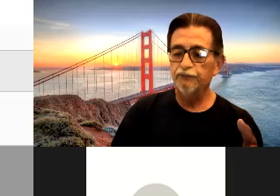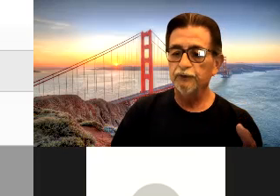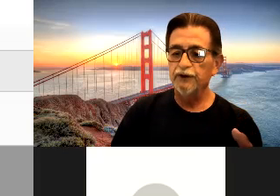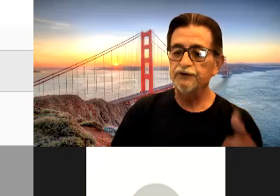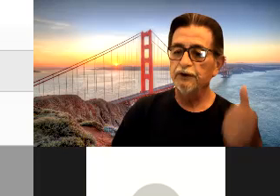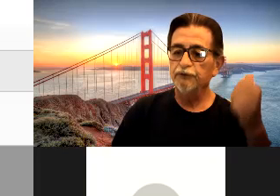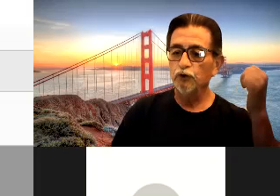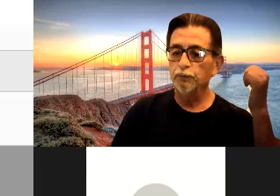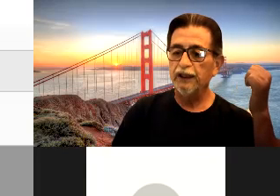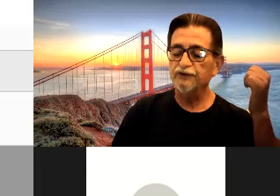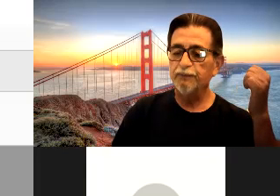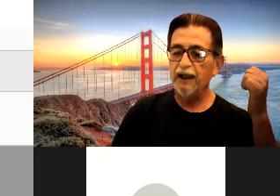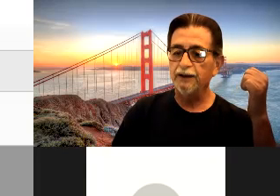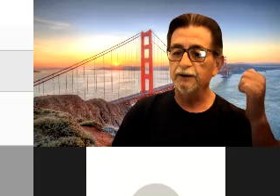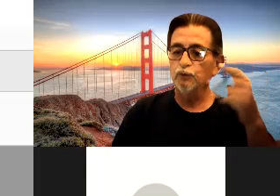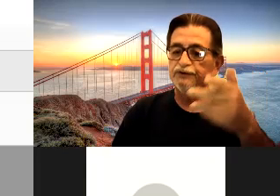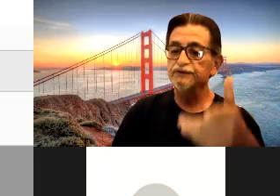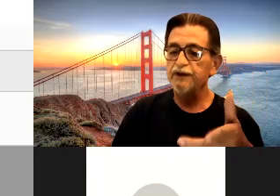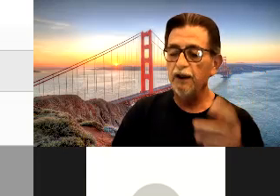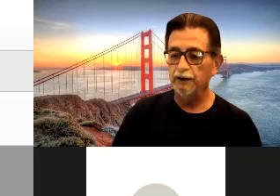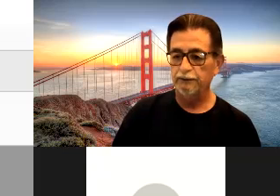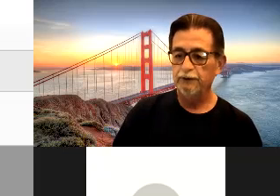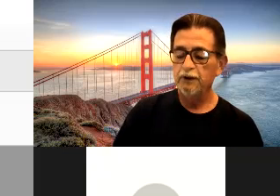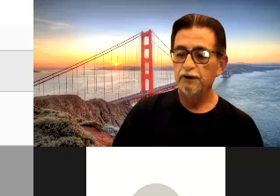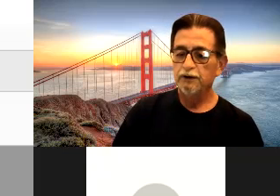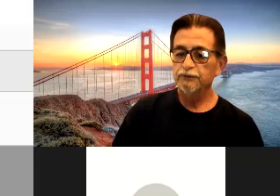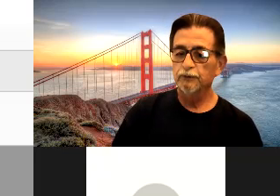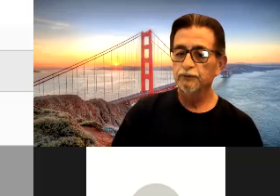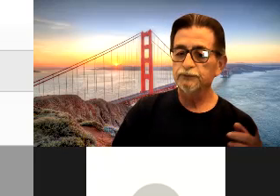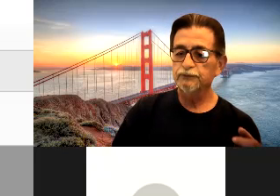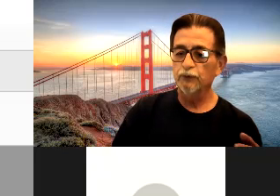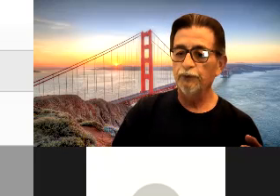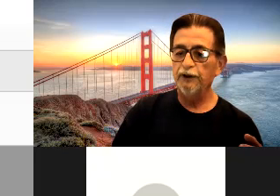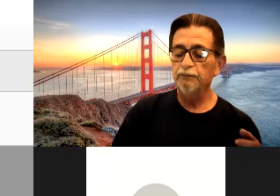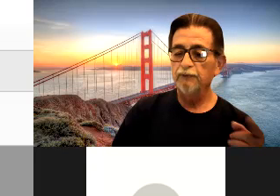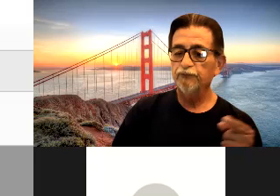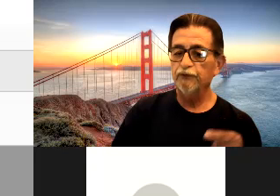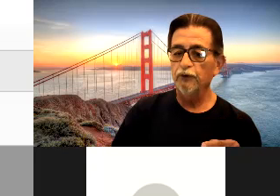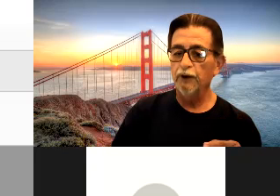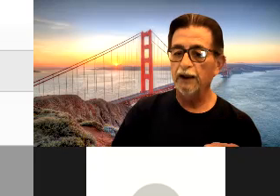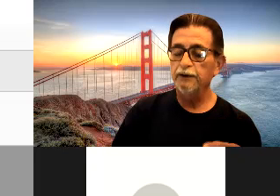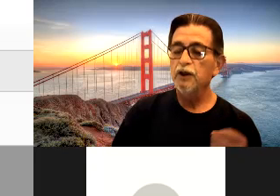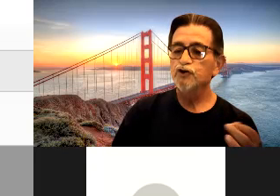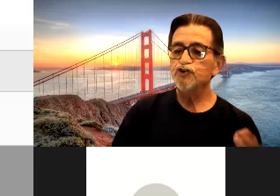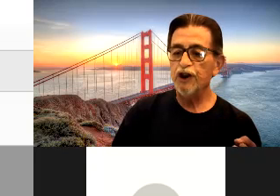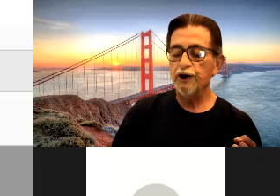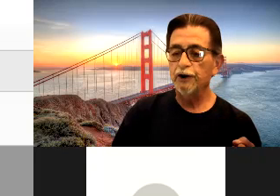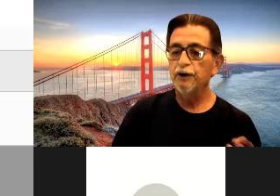electron configuration of the noble gas behind it, which is neon. So sodium fluoride